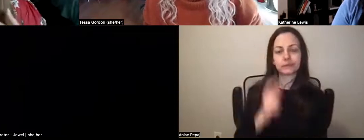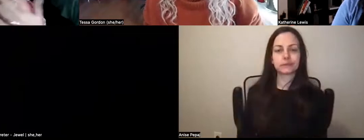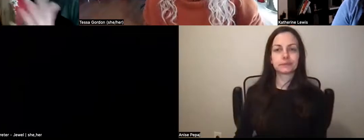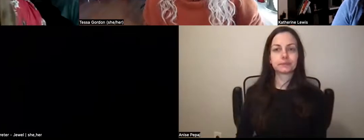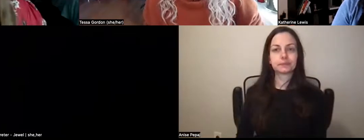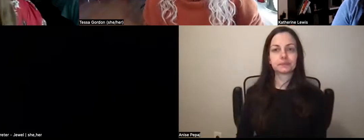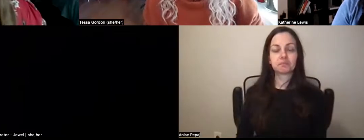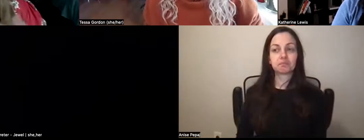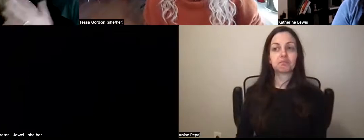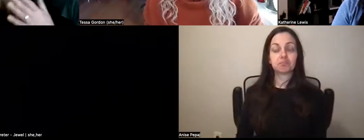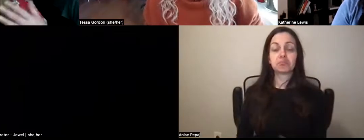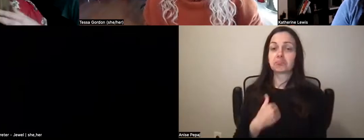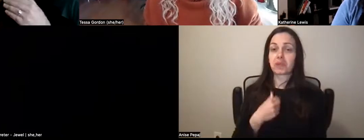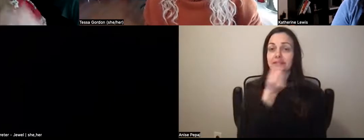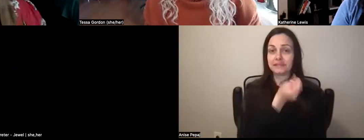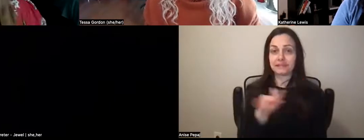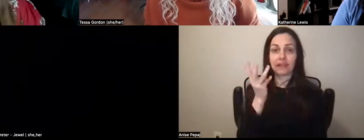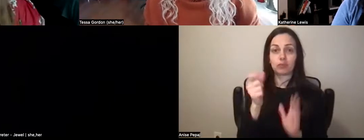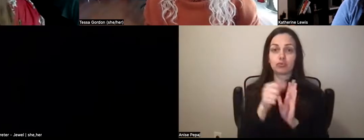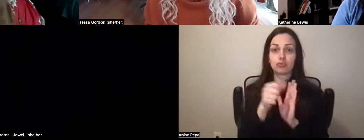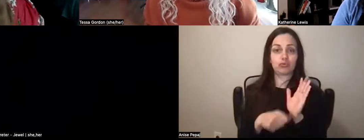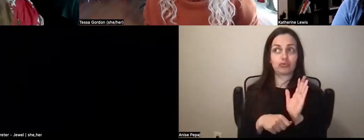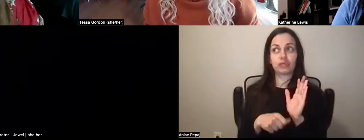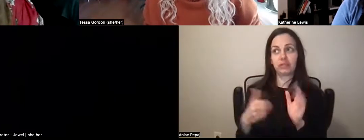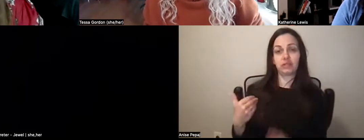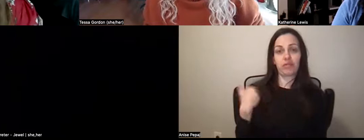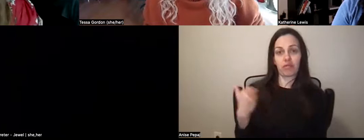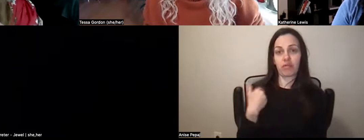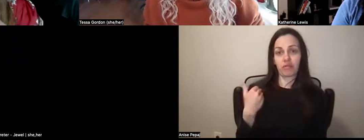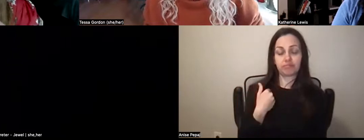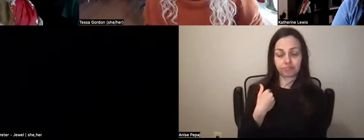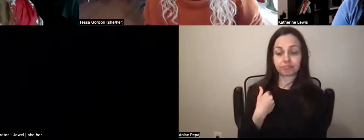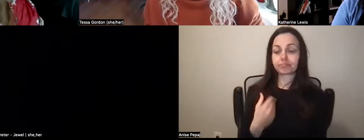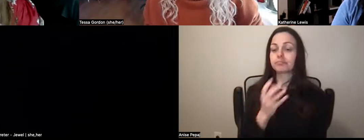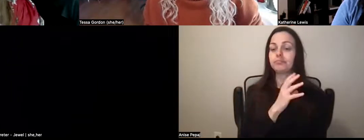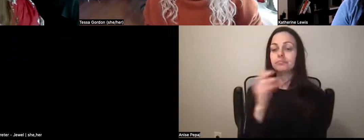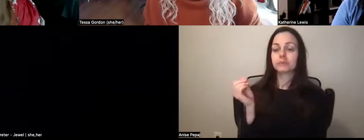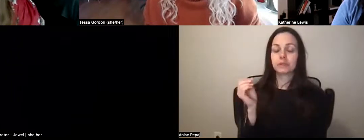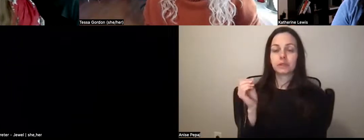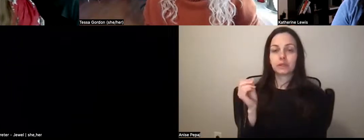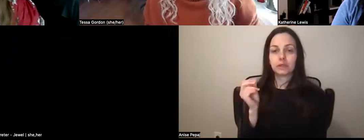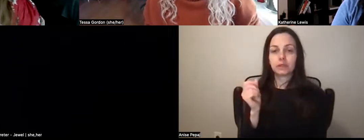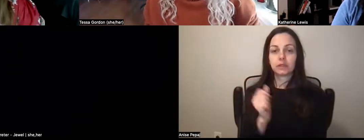So I'd had a number of surgeries as a very, very young child. And